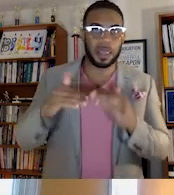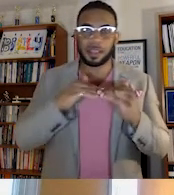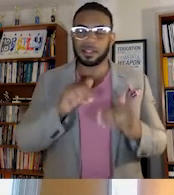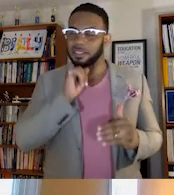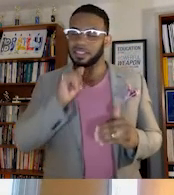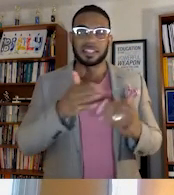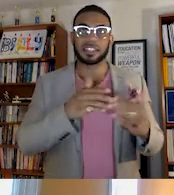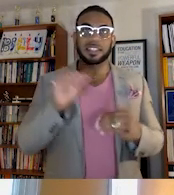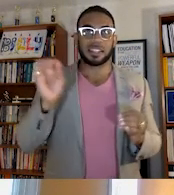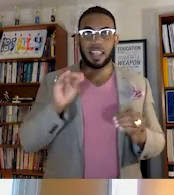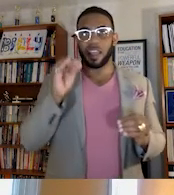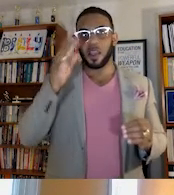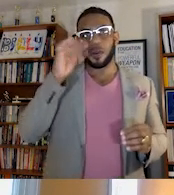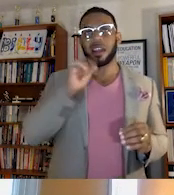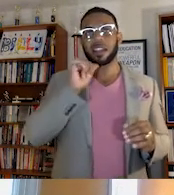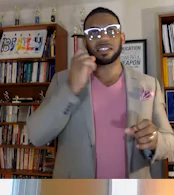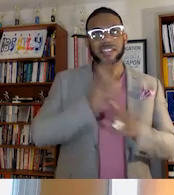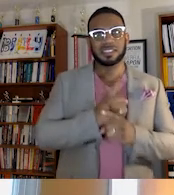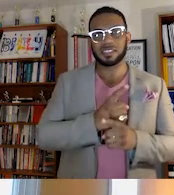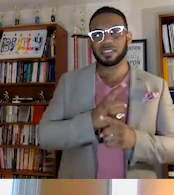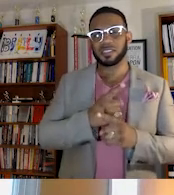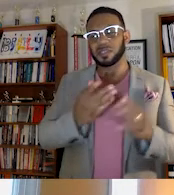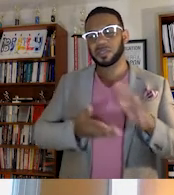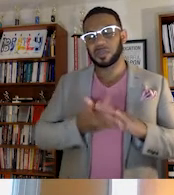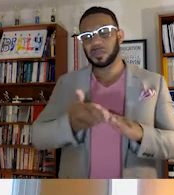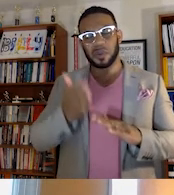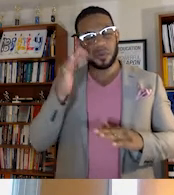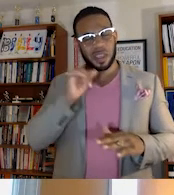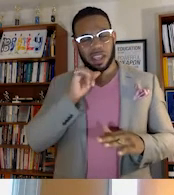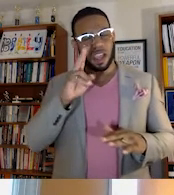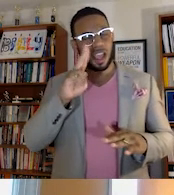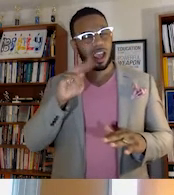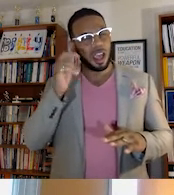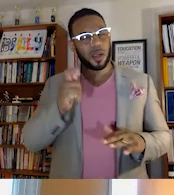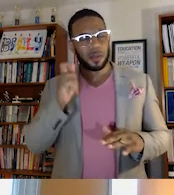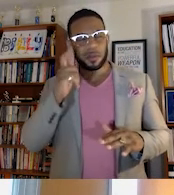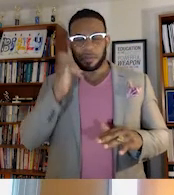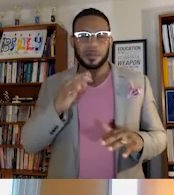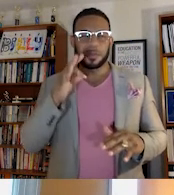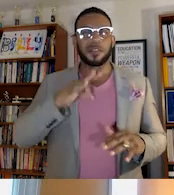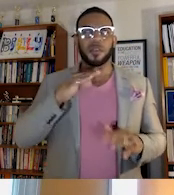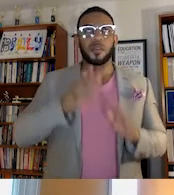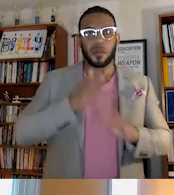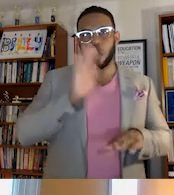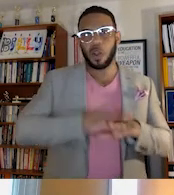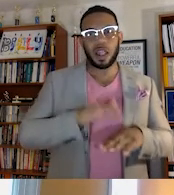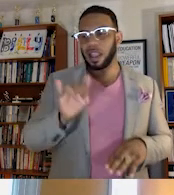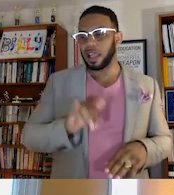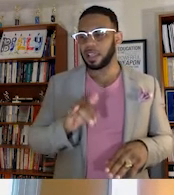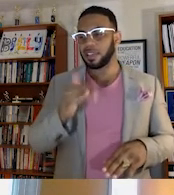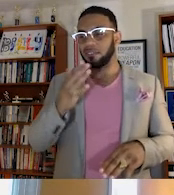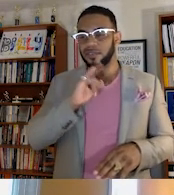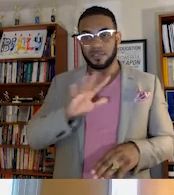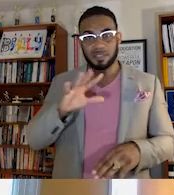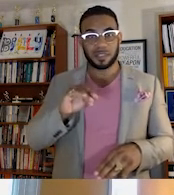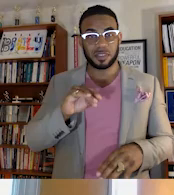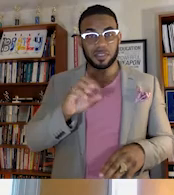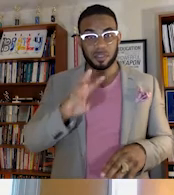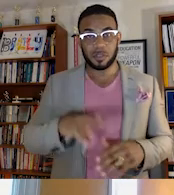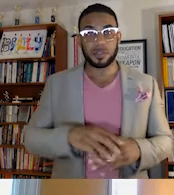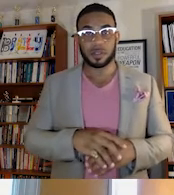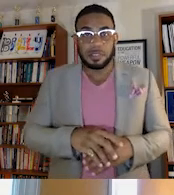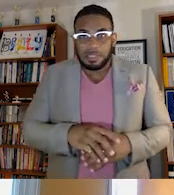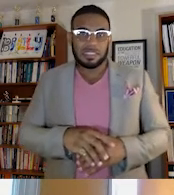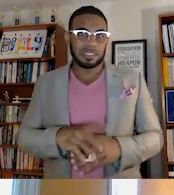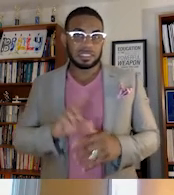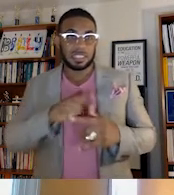are naively like, why are these systems running on, why is unemployment benefits running on like 50-year-old software? And it's